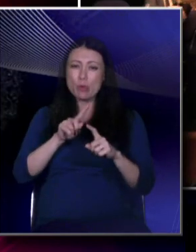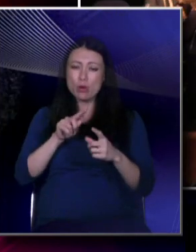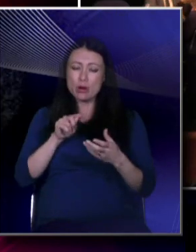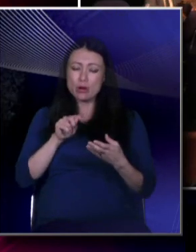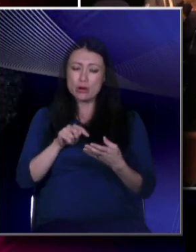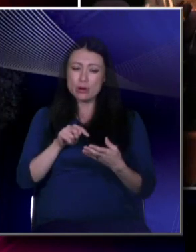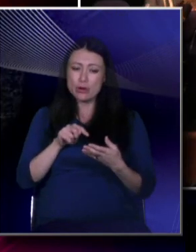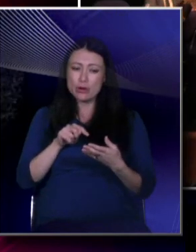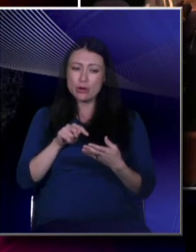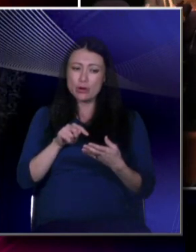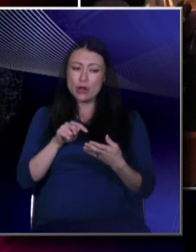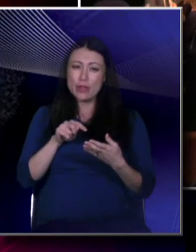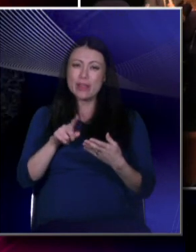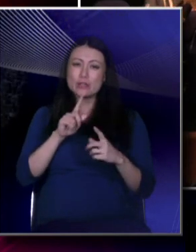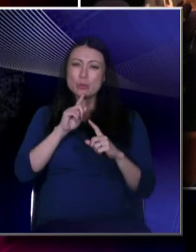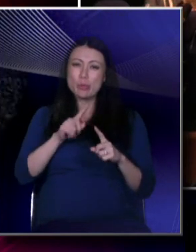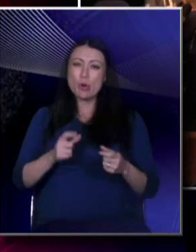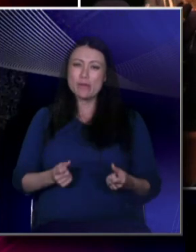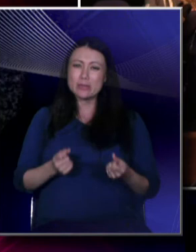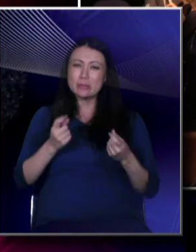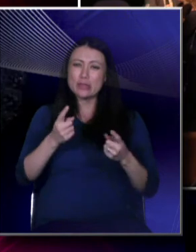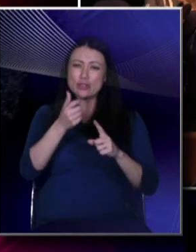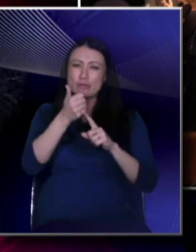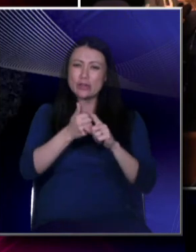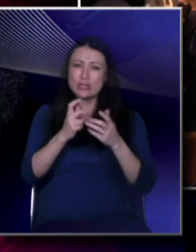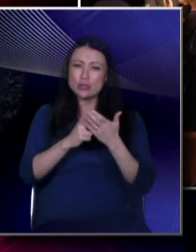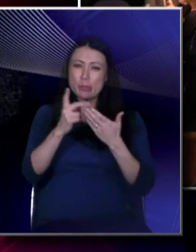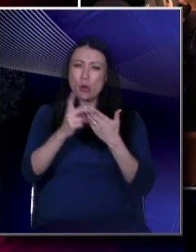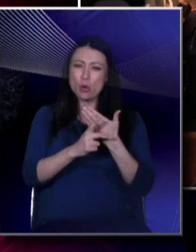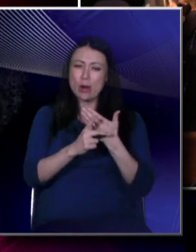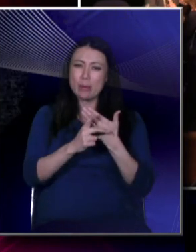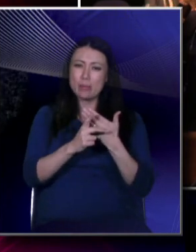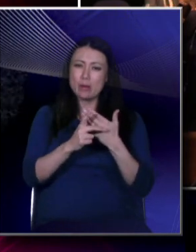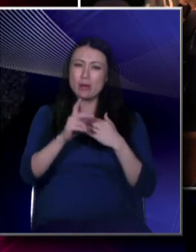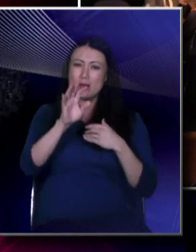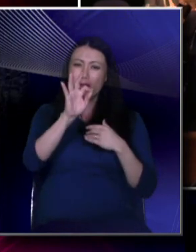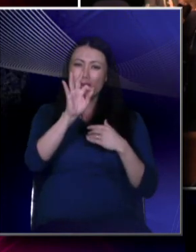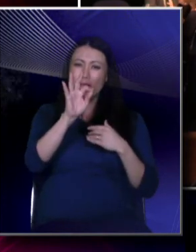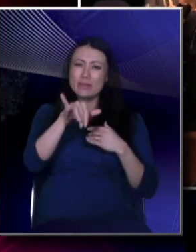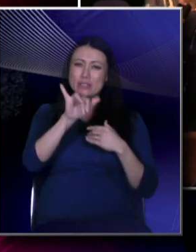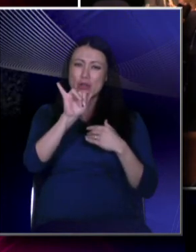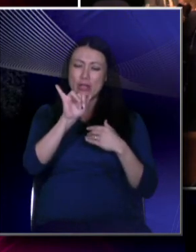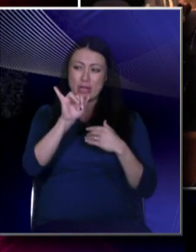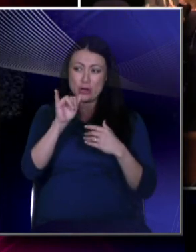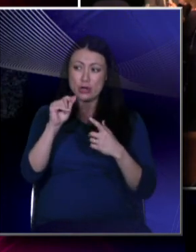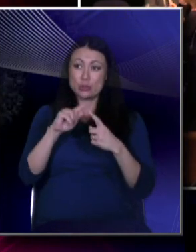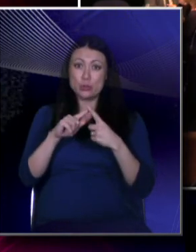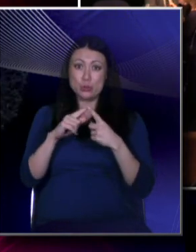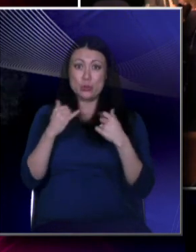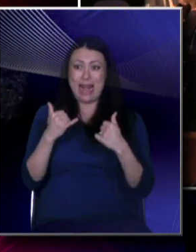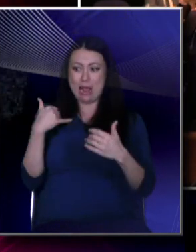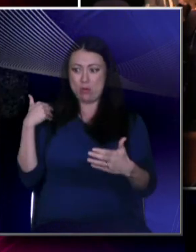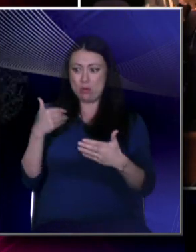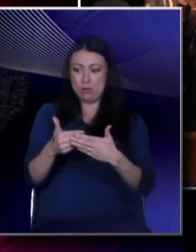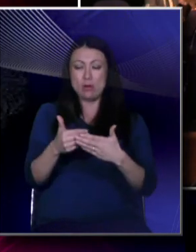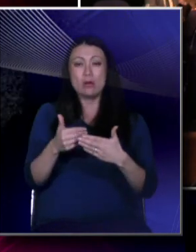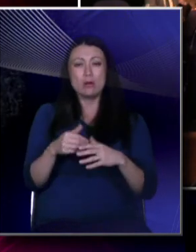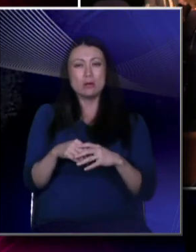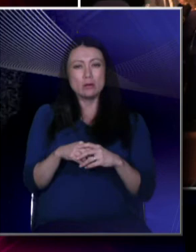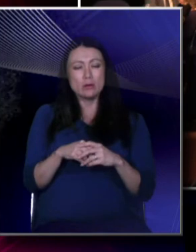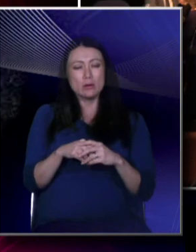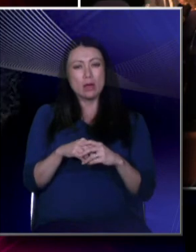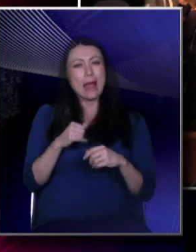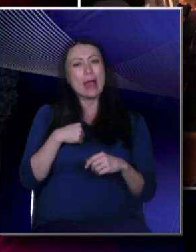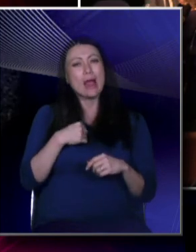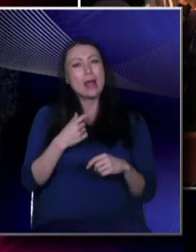a report of expenditures by program, fiscal year to date. And I want